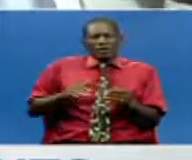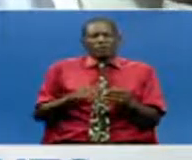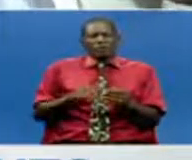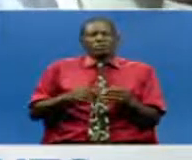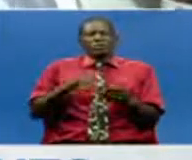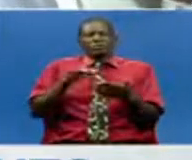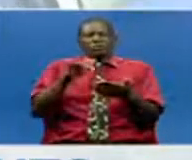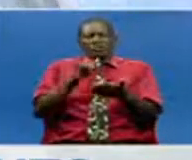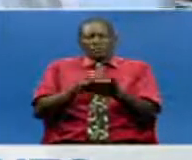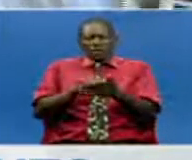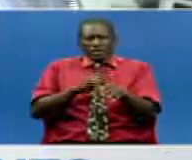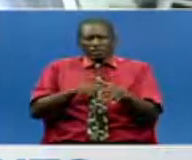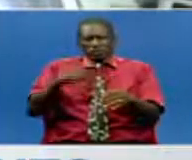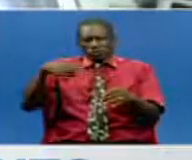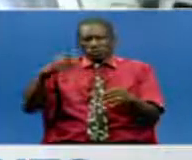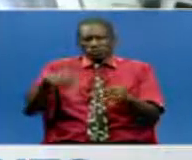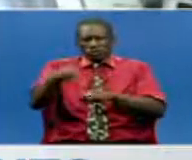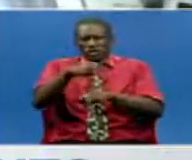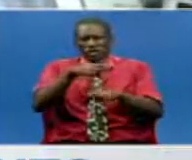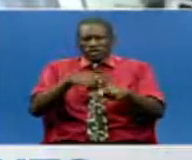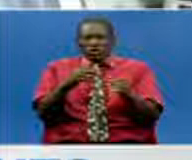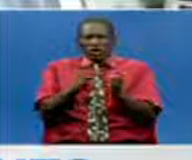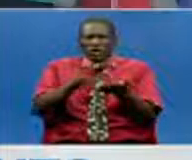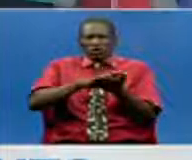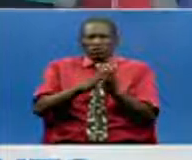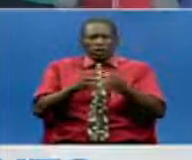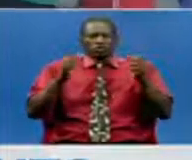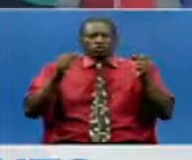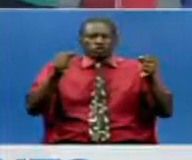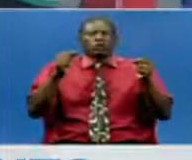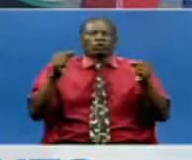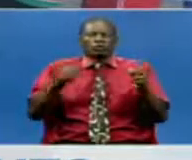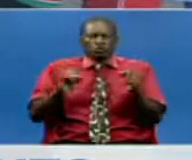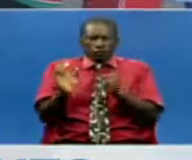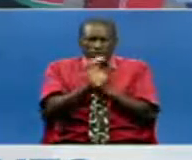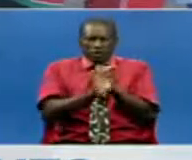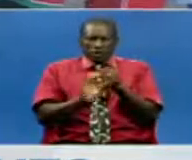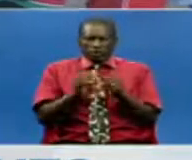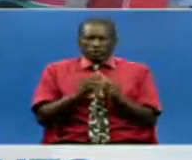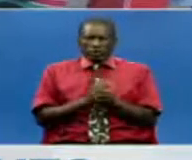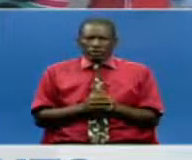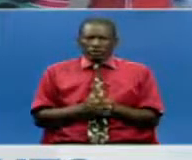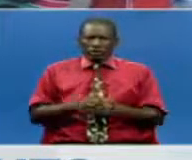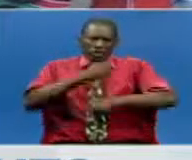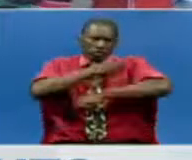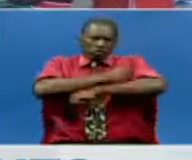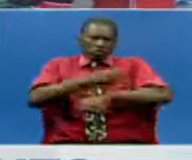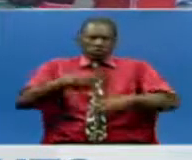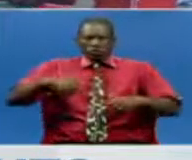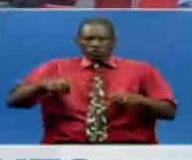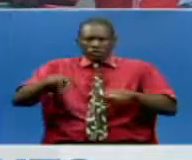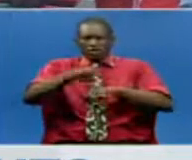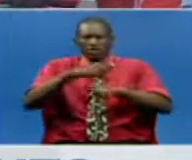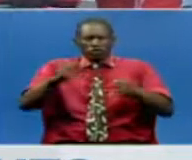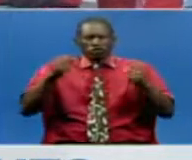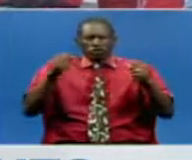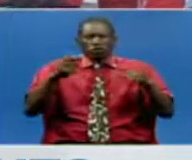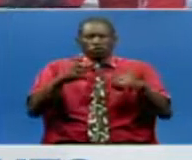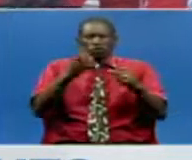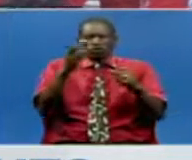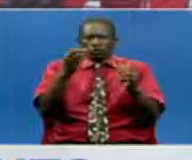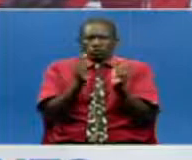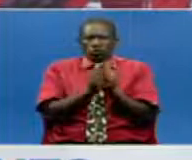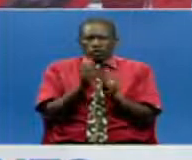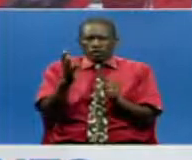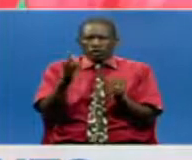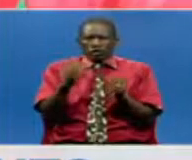on was to qualify for the nationals and be crowned champions of the country. The school has won the national title since 2014,